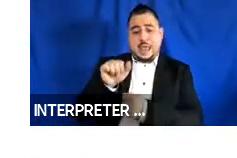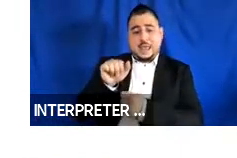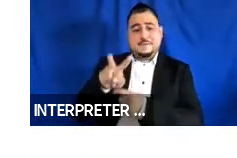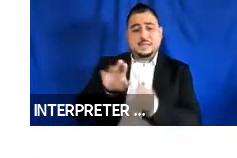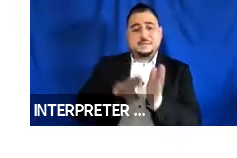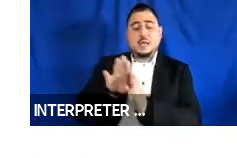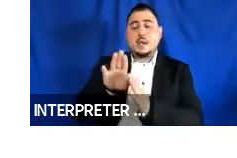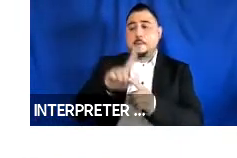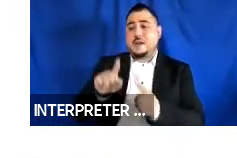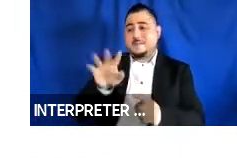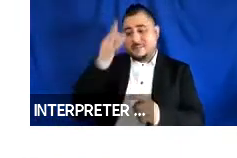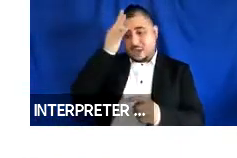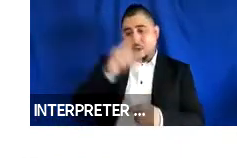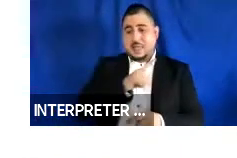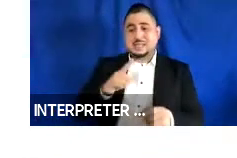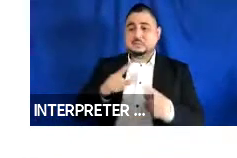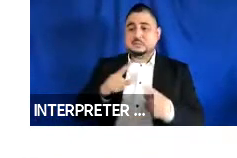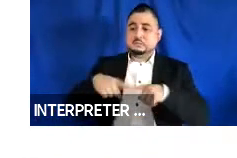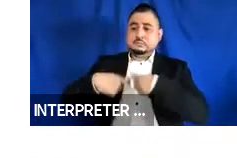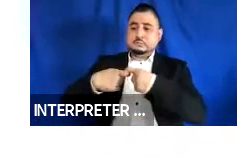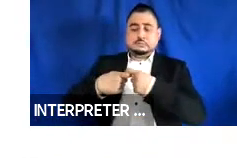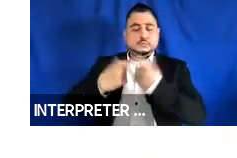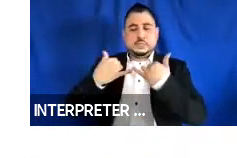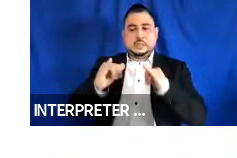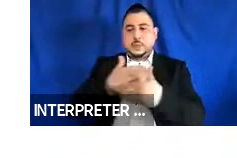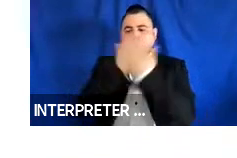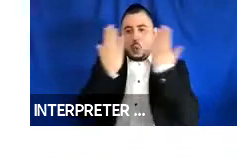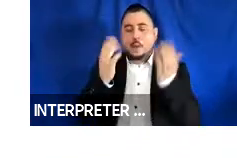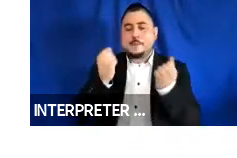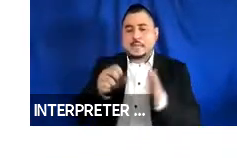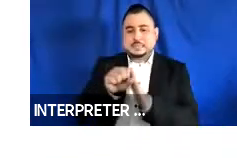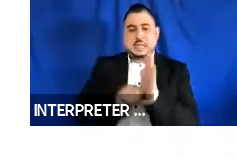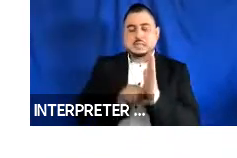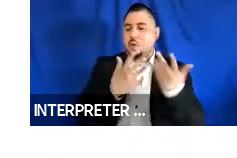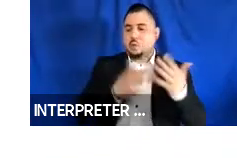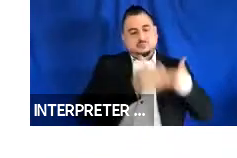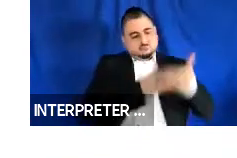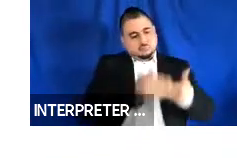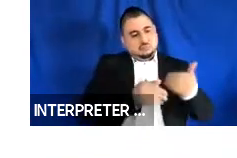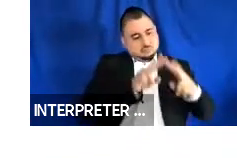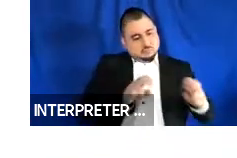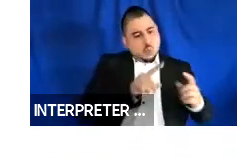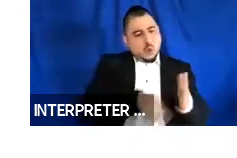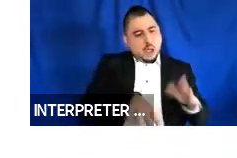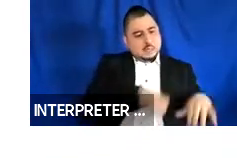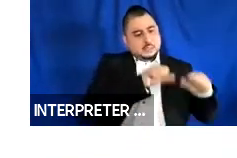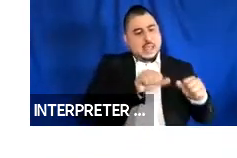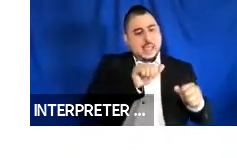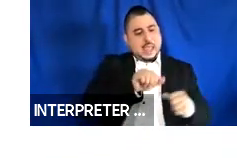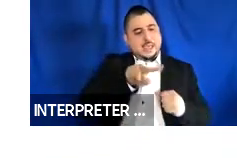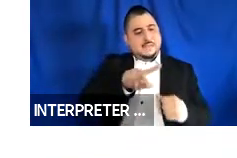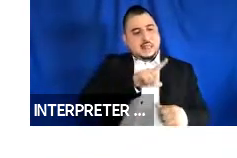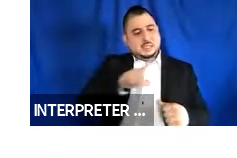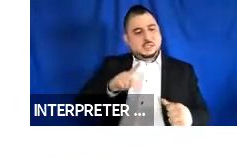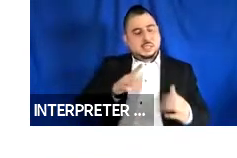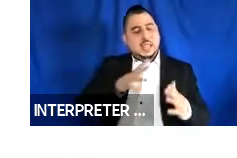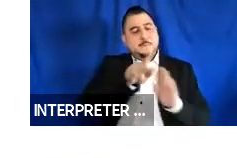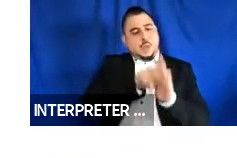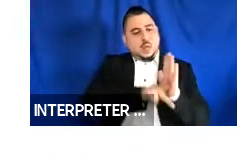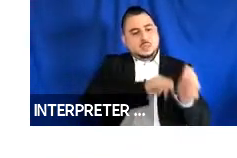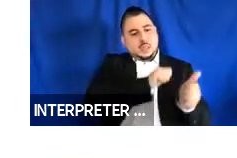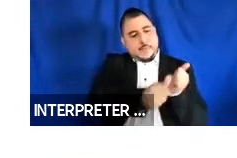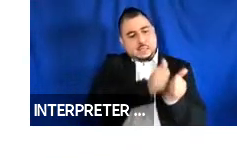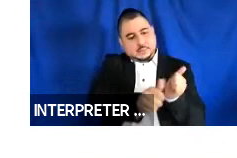federal legislation on AV remains absent, many states are moving forward in exploring and adopting AV-related legislation and